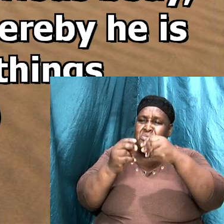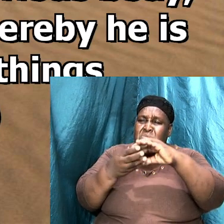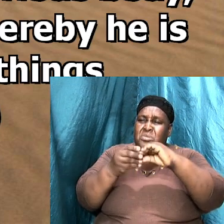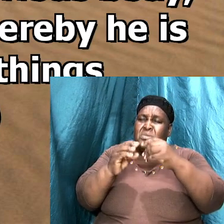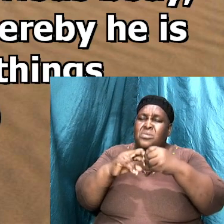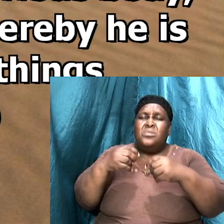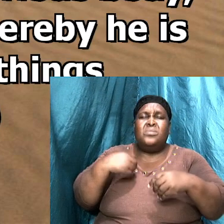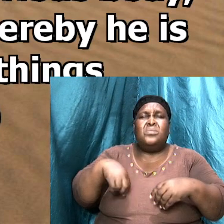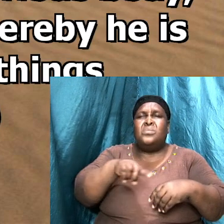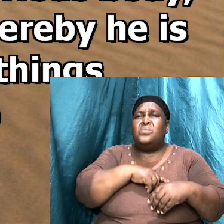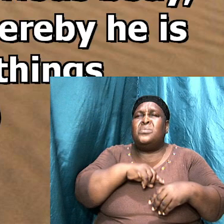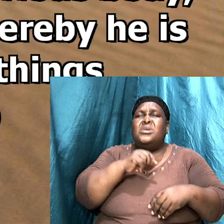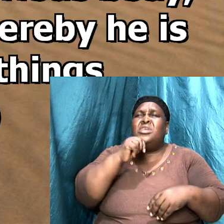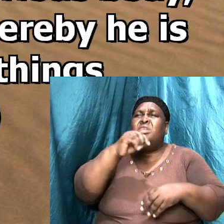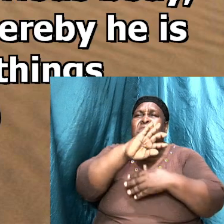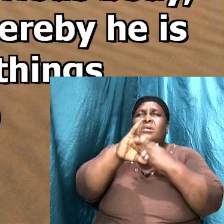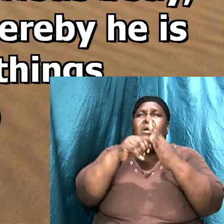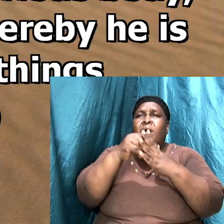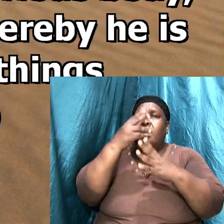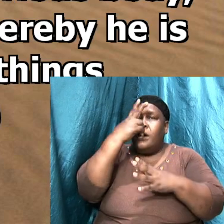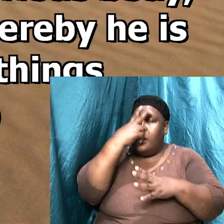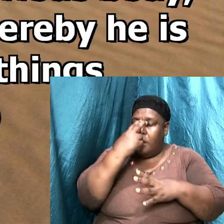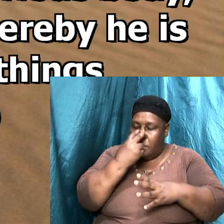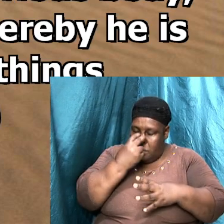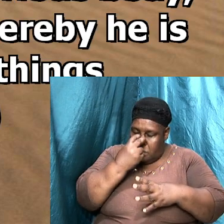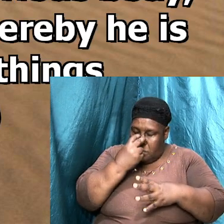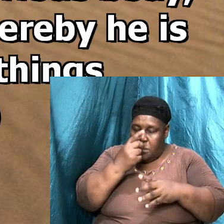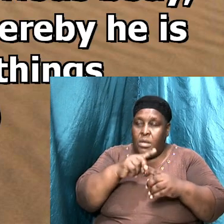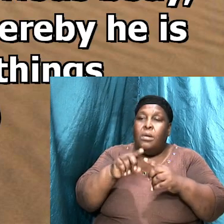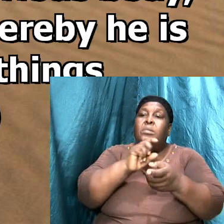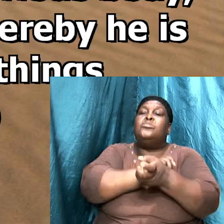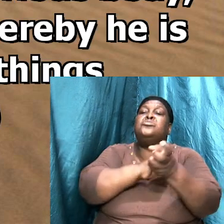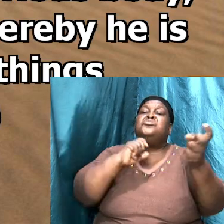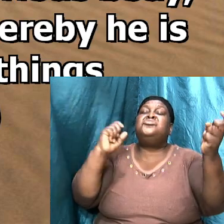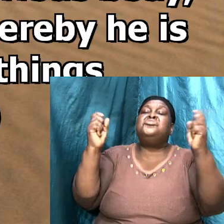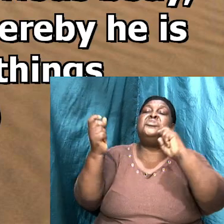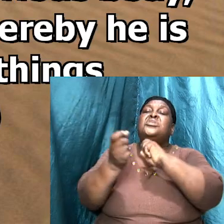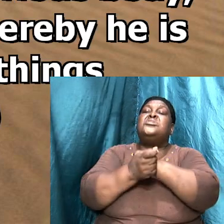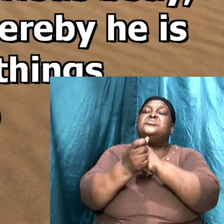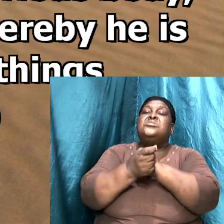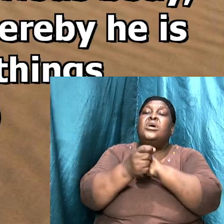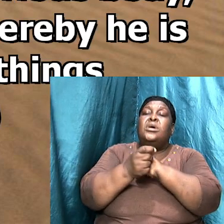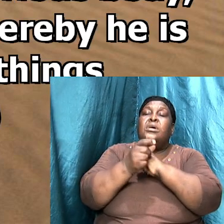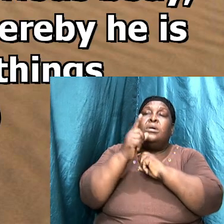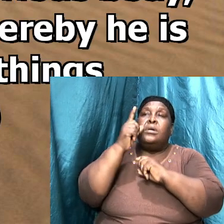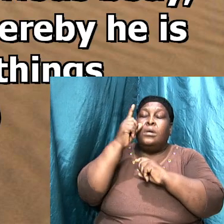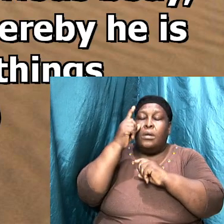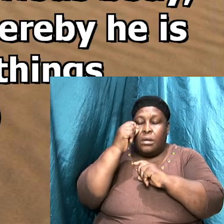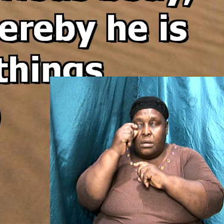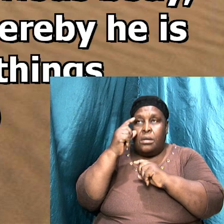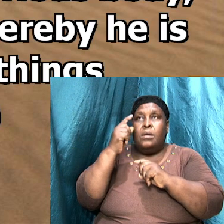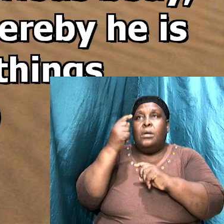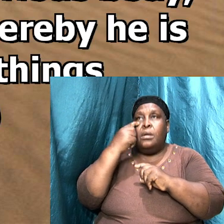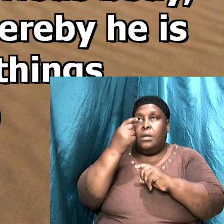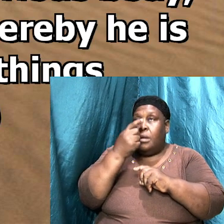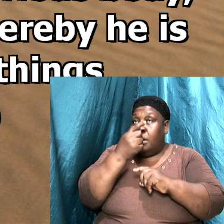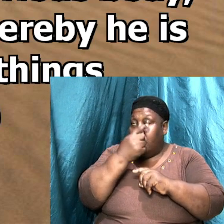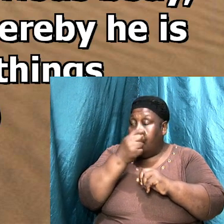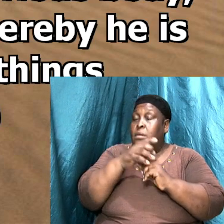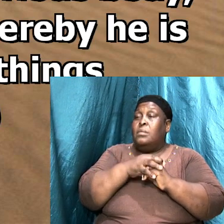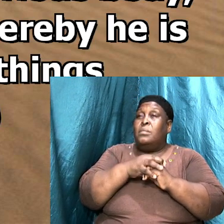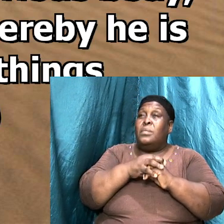we shall not out sleep but we will be changed in the moment in the twinkling of an eye